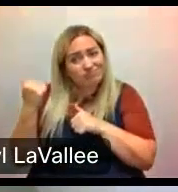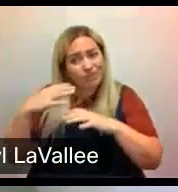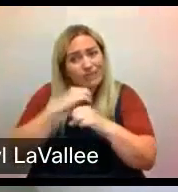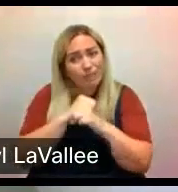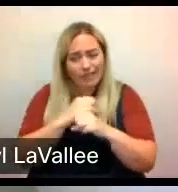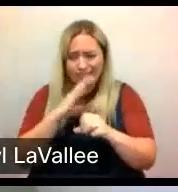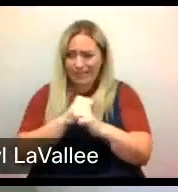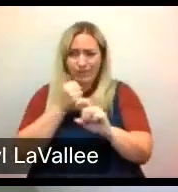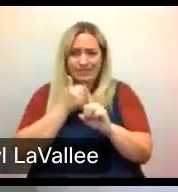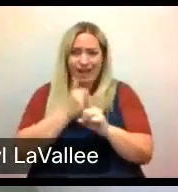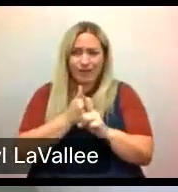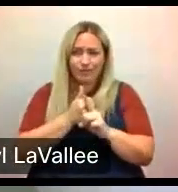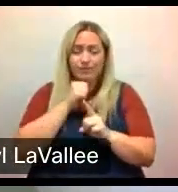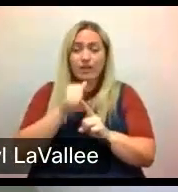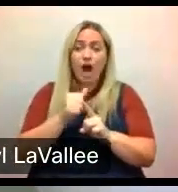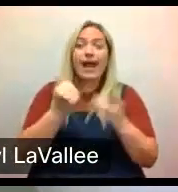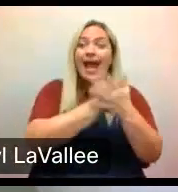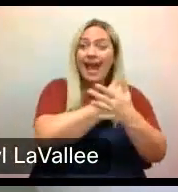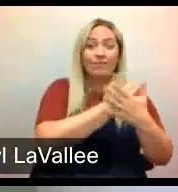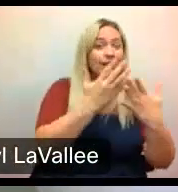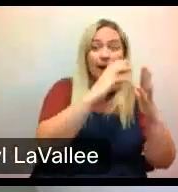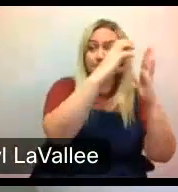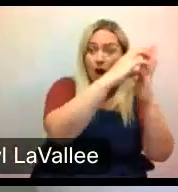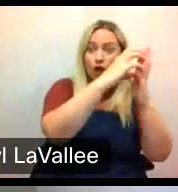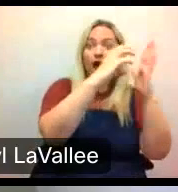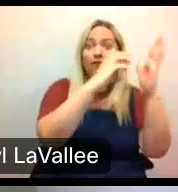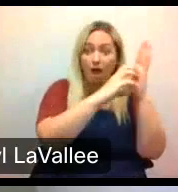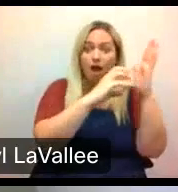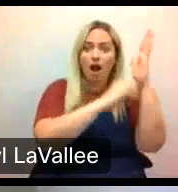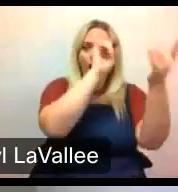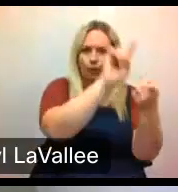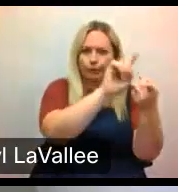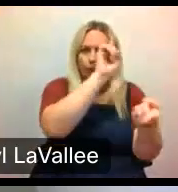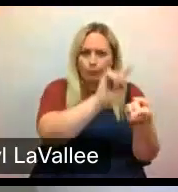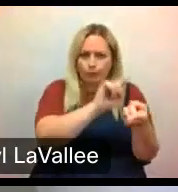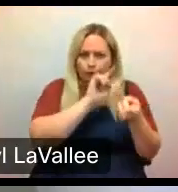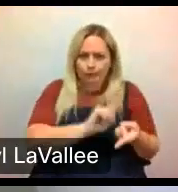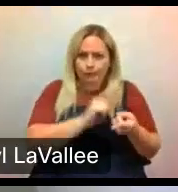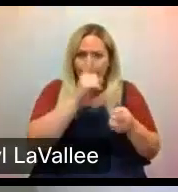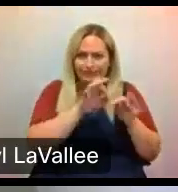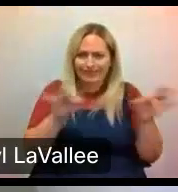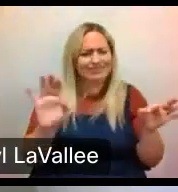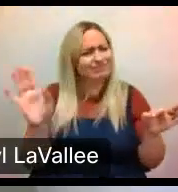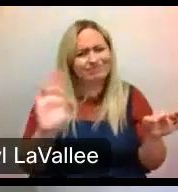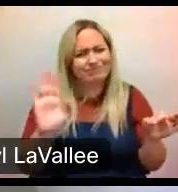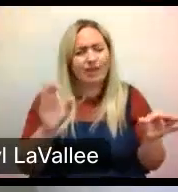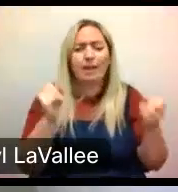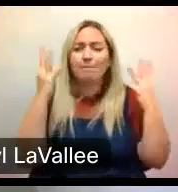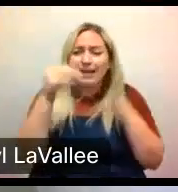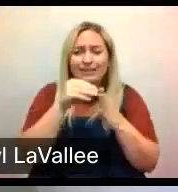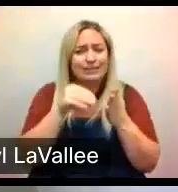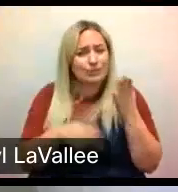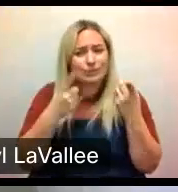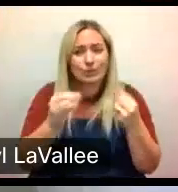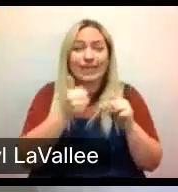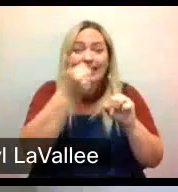summary is not just taking every single paragraph and reducing it to one sentence. Lots of students do this. They take